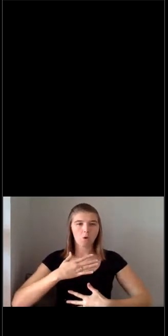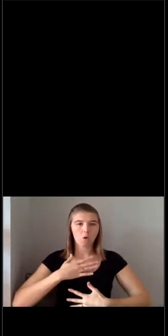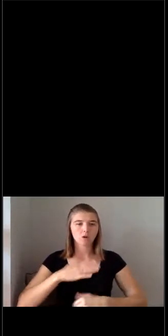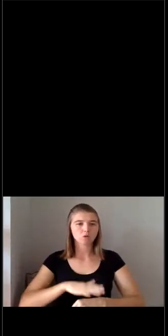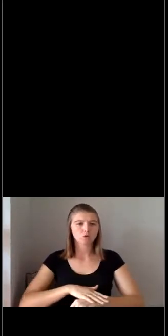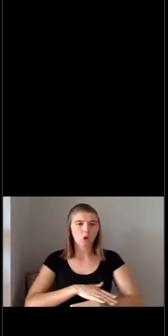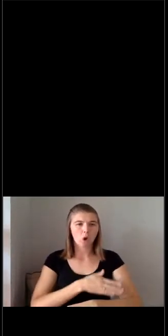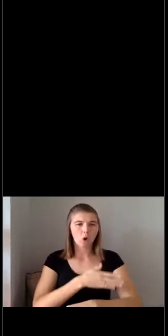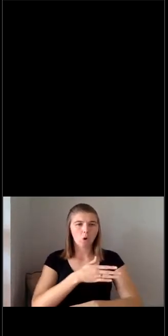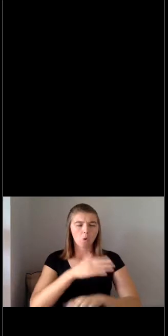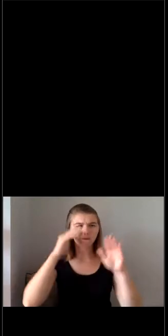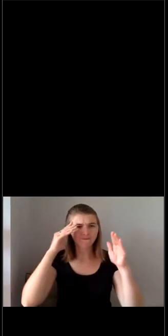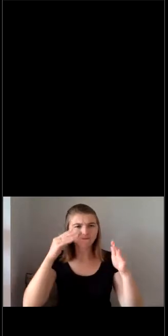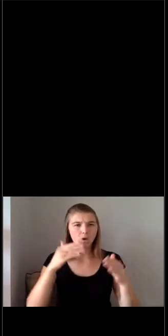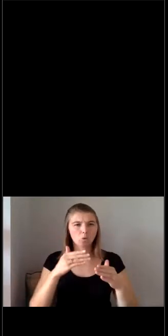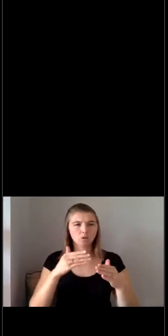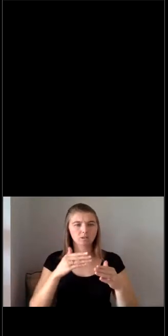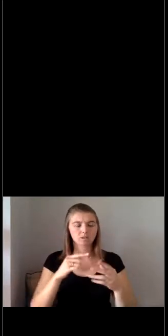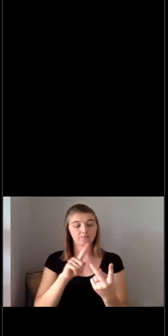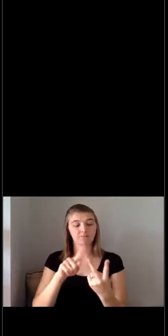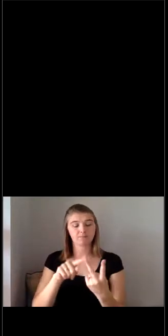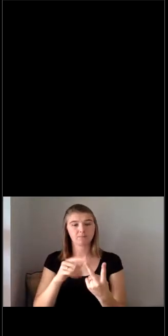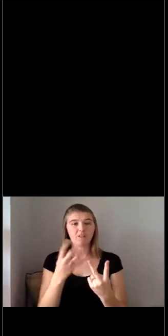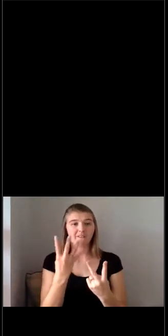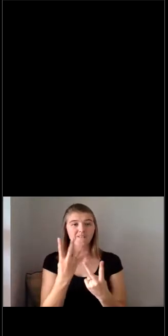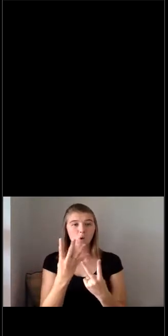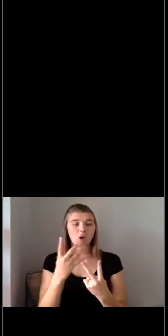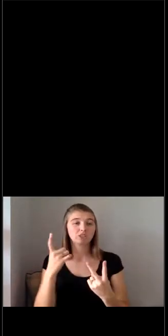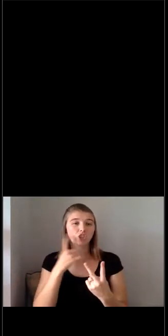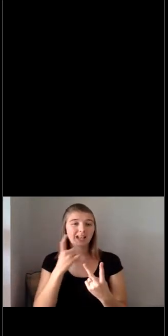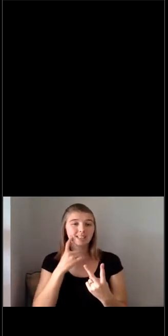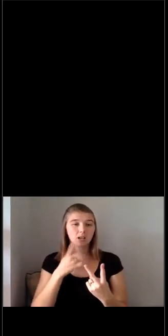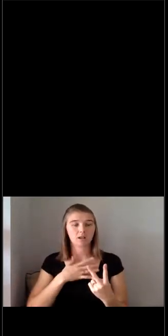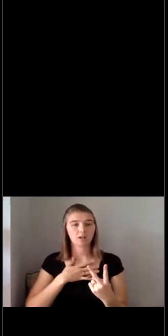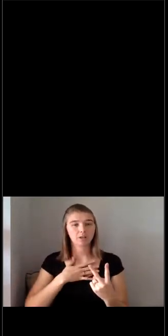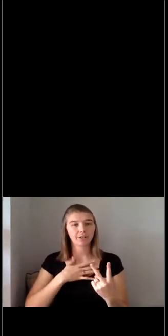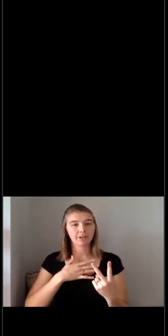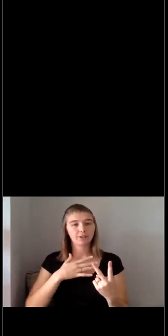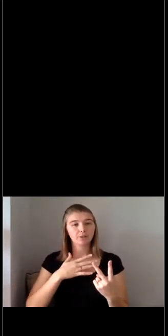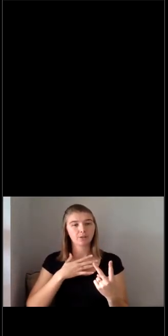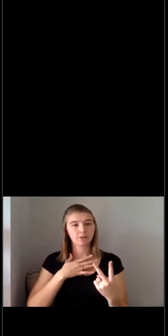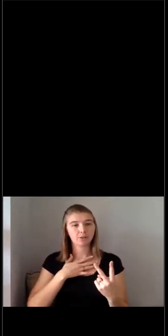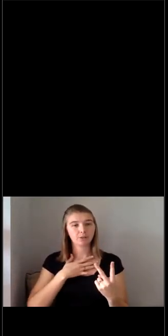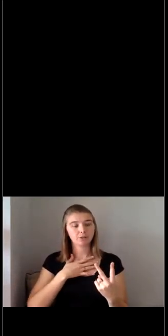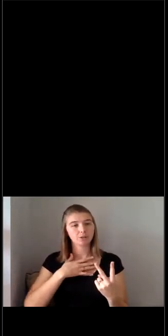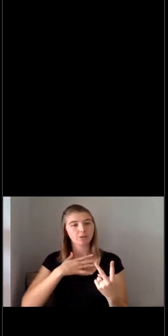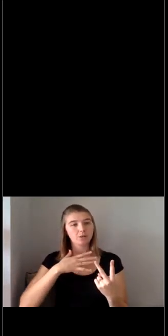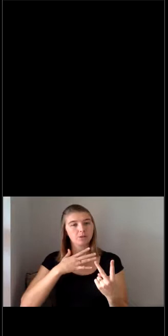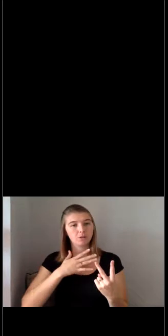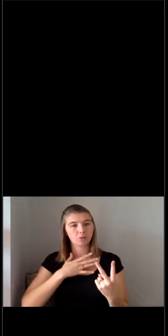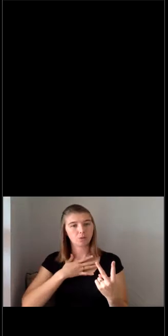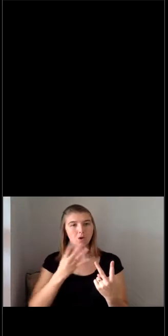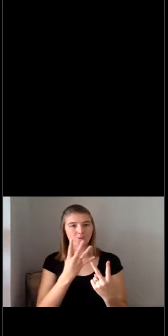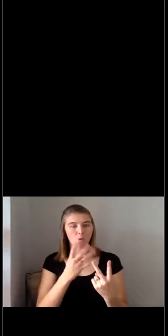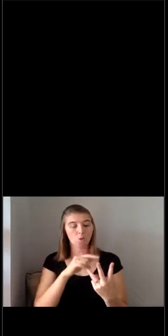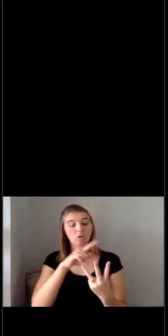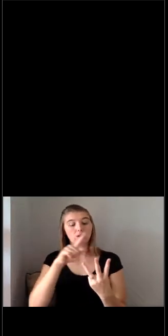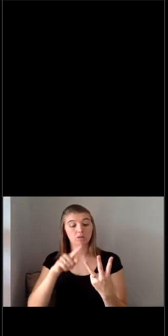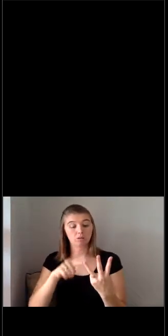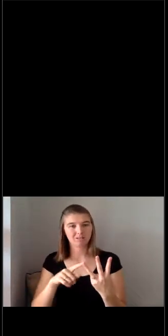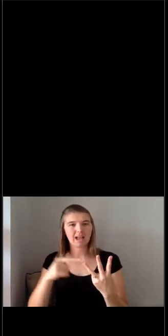very slow, gentle breaths. And then we're repeating that sequence again. So again, the next four deep, slow, focused breaths. And then we're